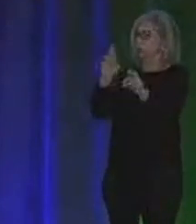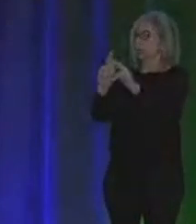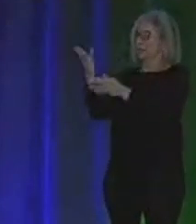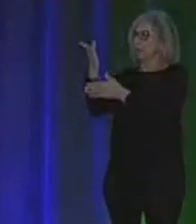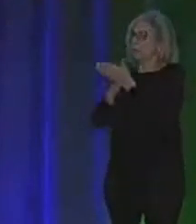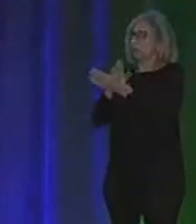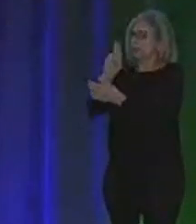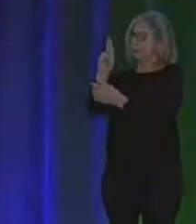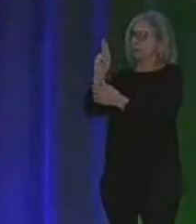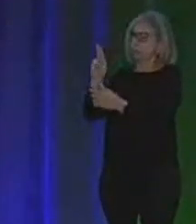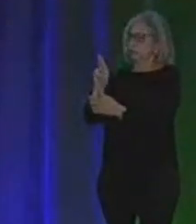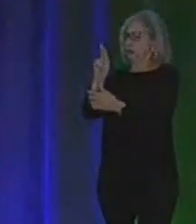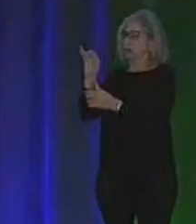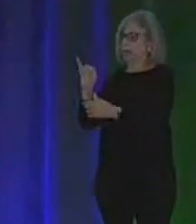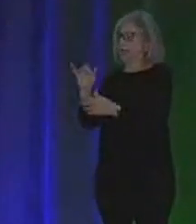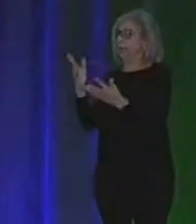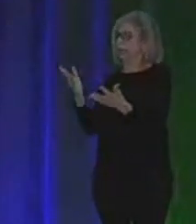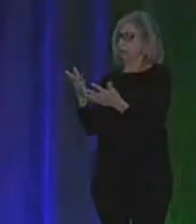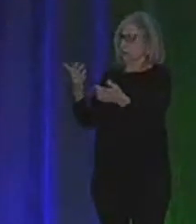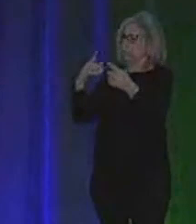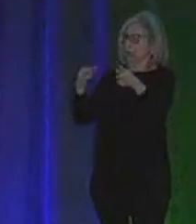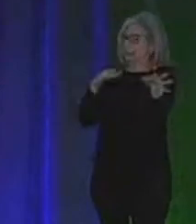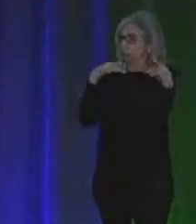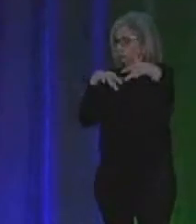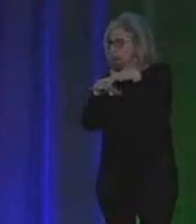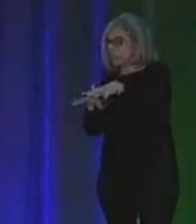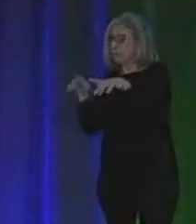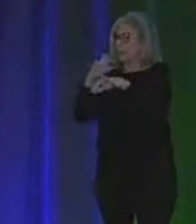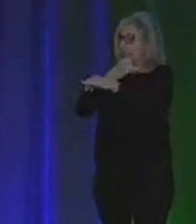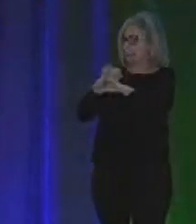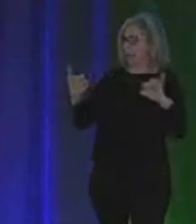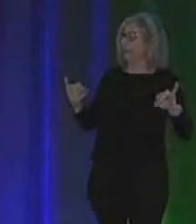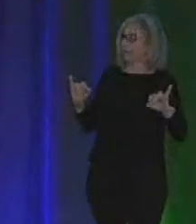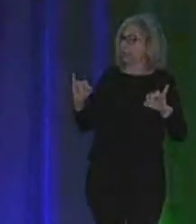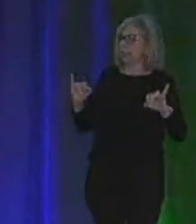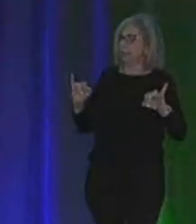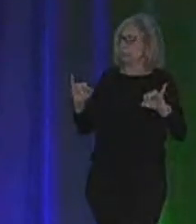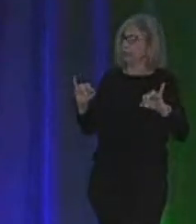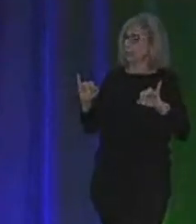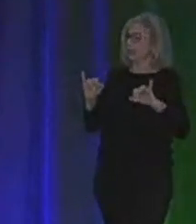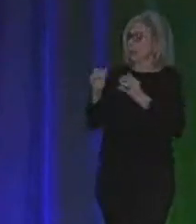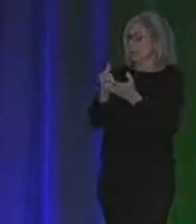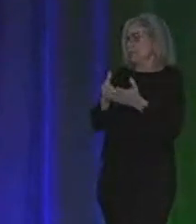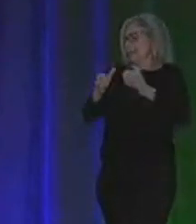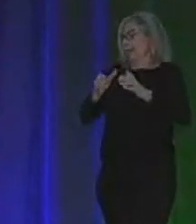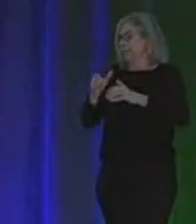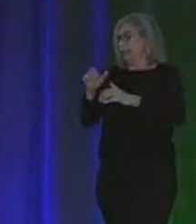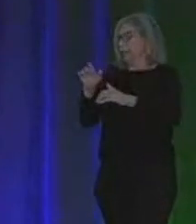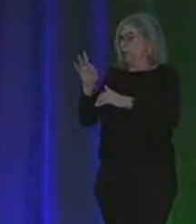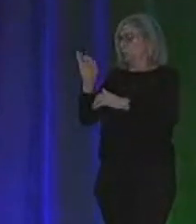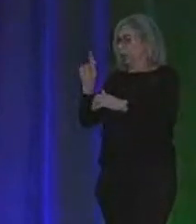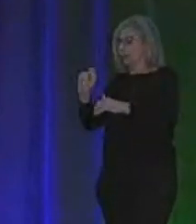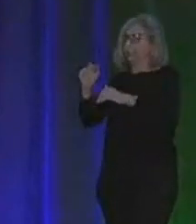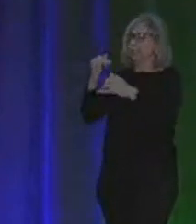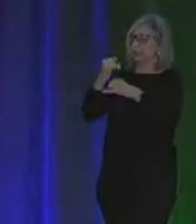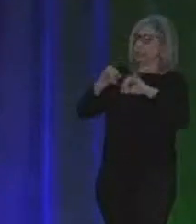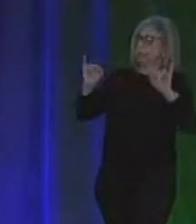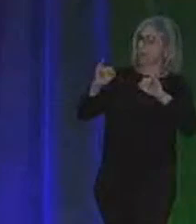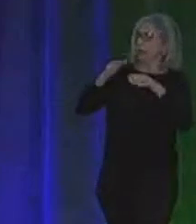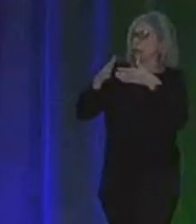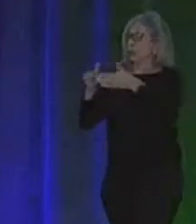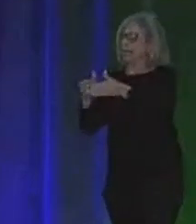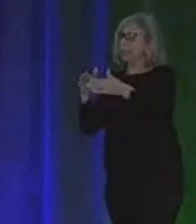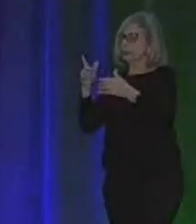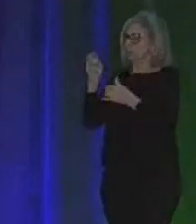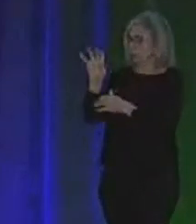of the UI to kind of come in and be streamed in independently. And so nested routing is kind of the ergonomic way to do that. It's the